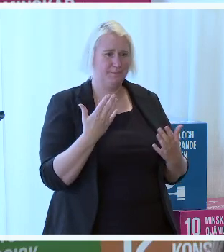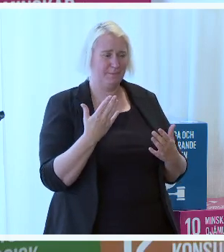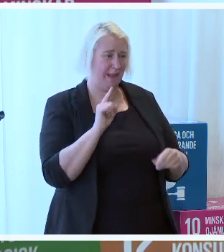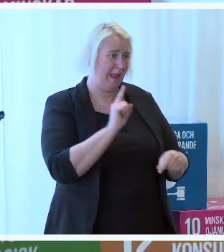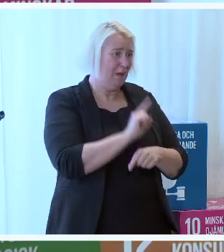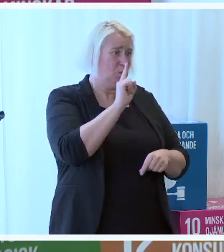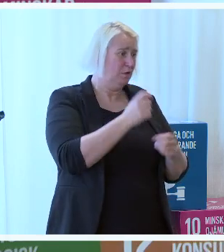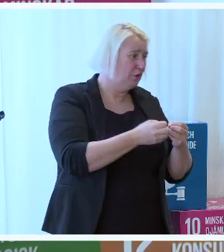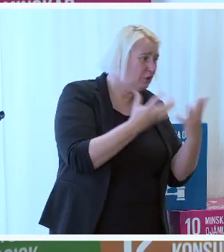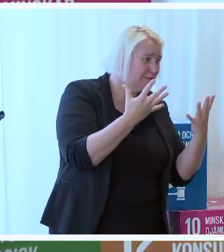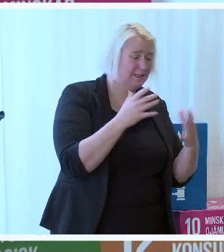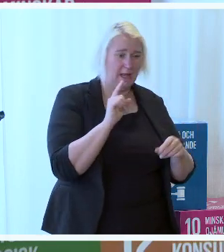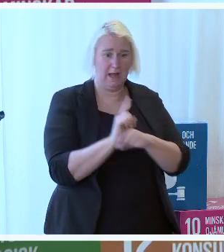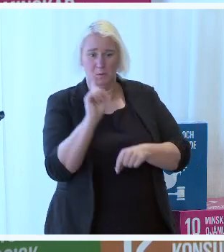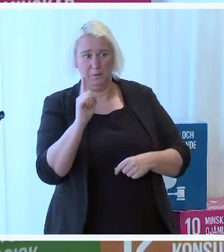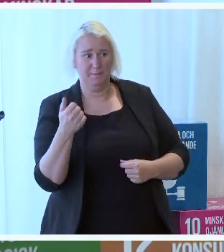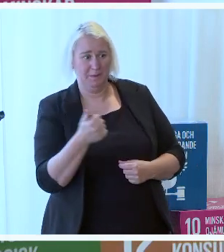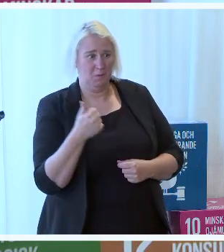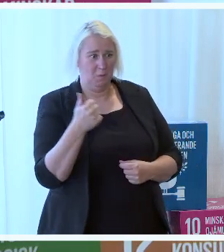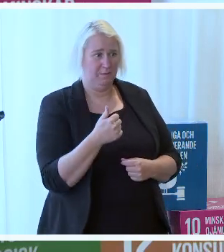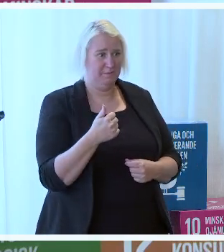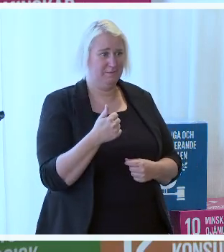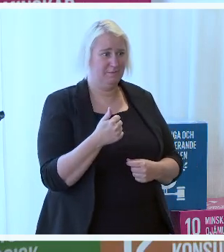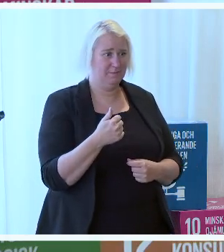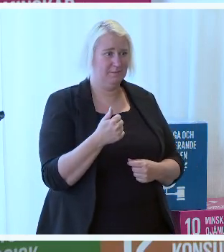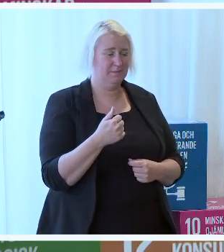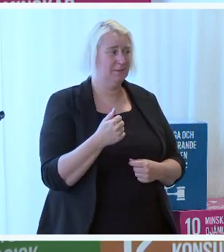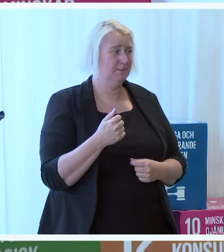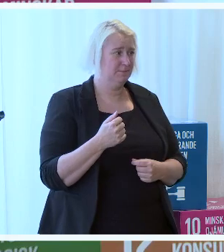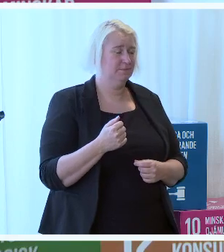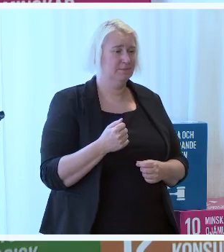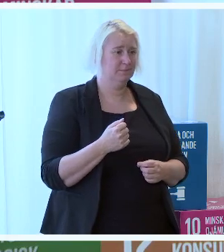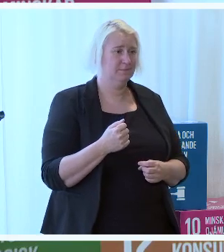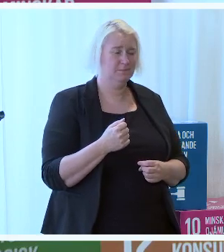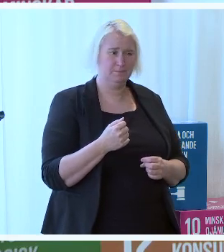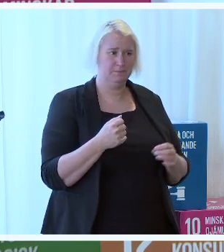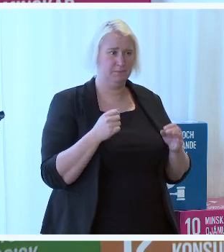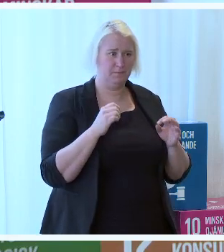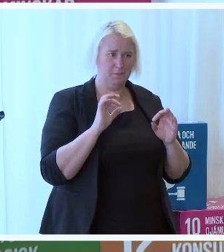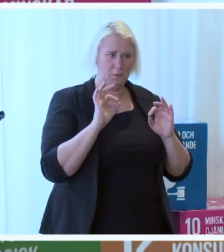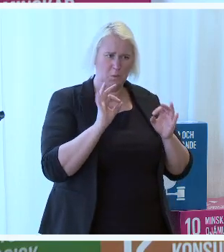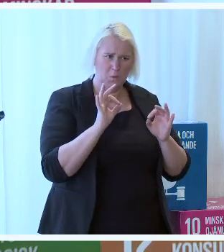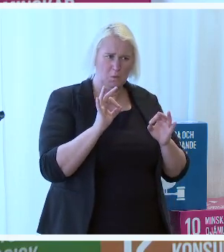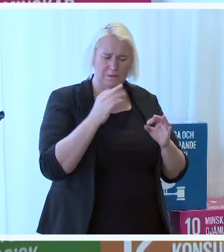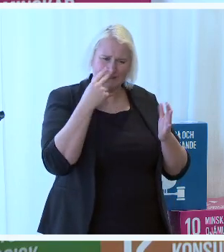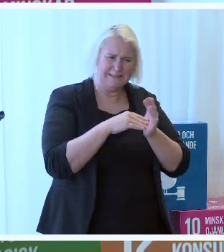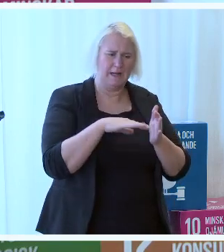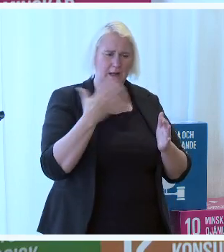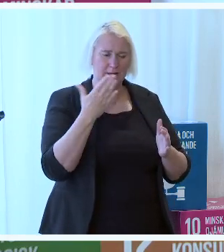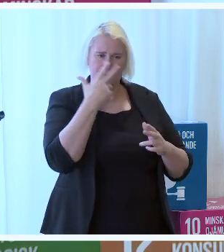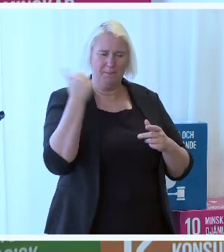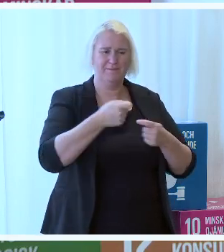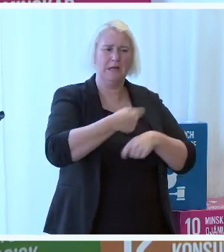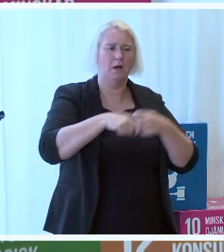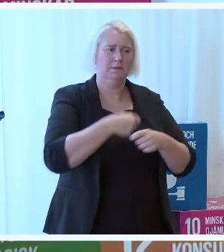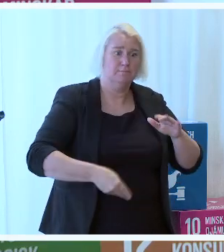with a background in fundraising, I know all too well the importance of making sure that funds are quickly gathered and allocated to those in